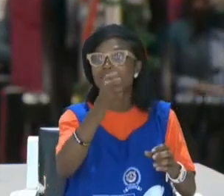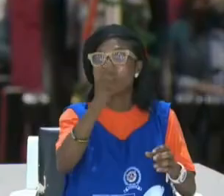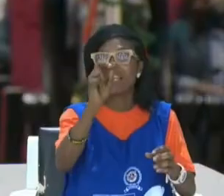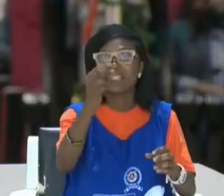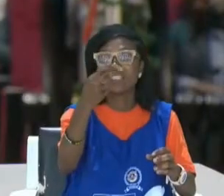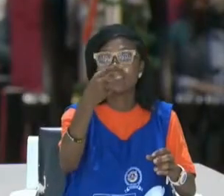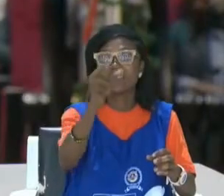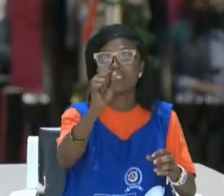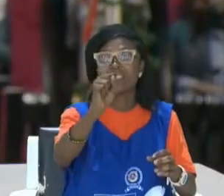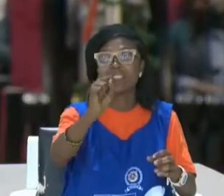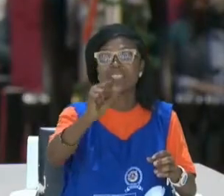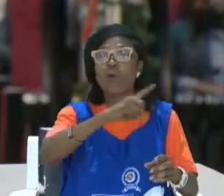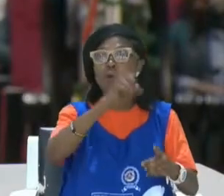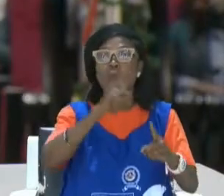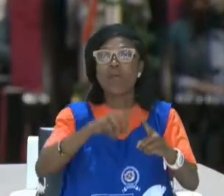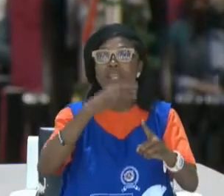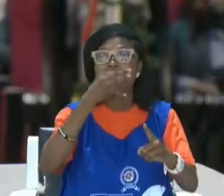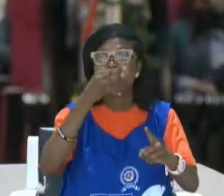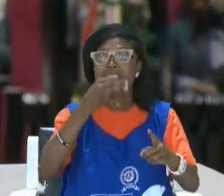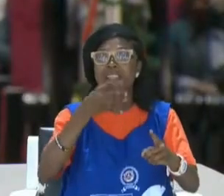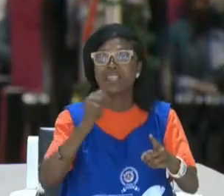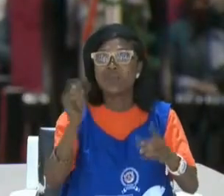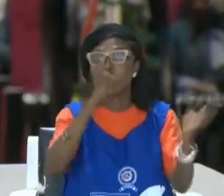when the wind blew,